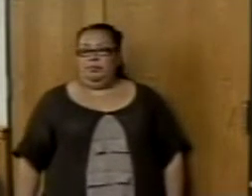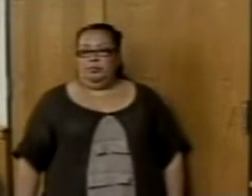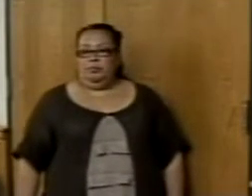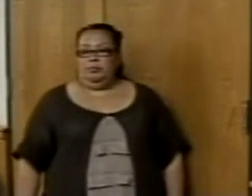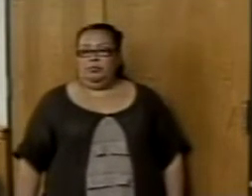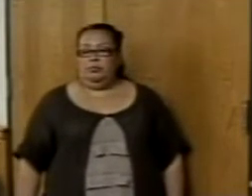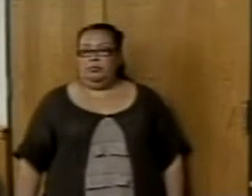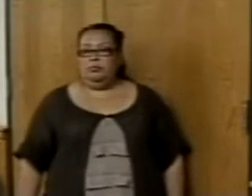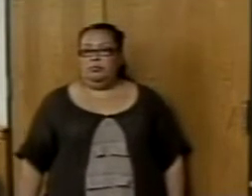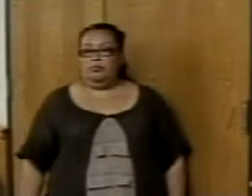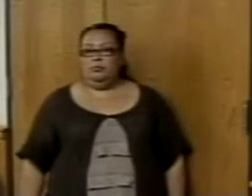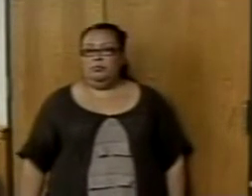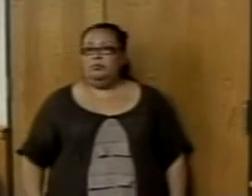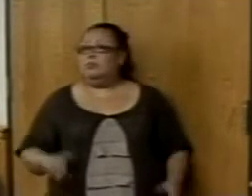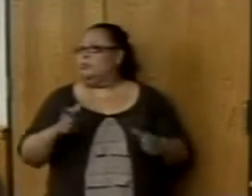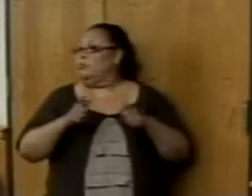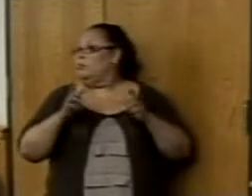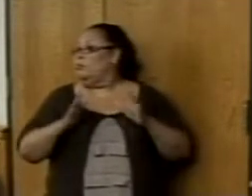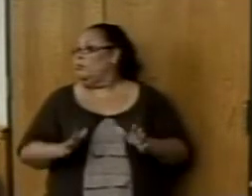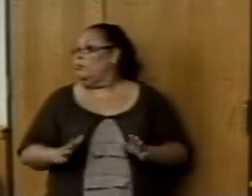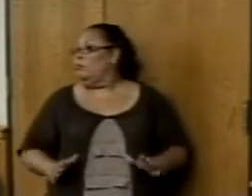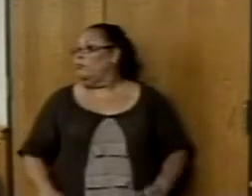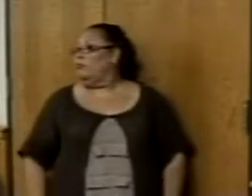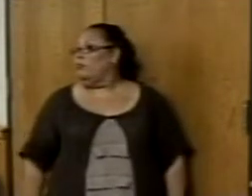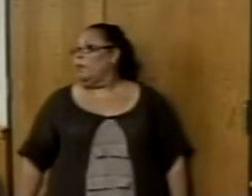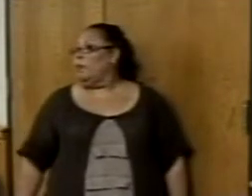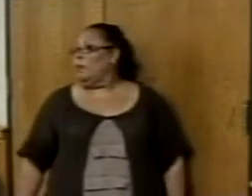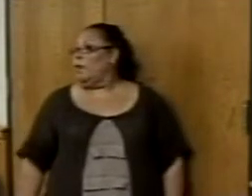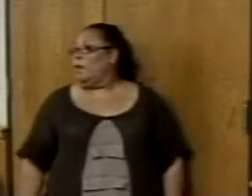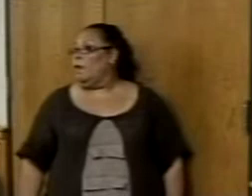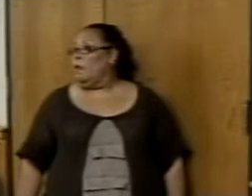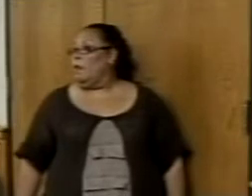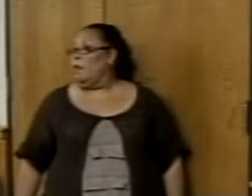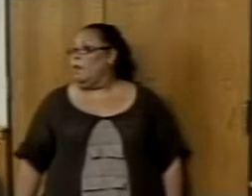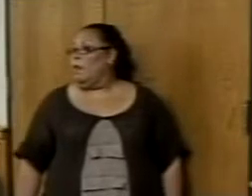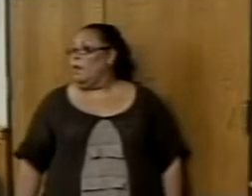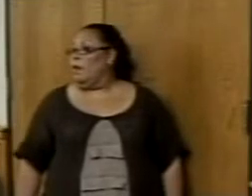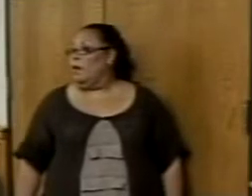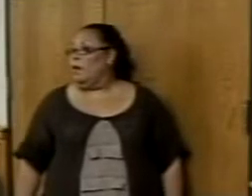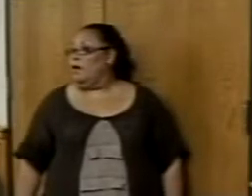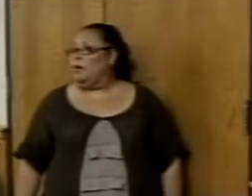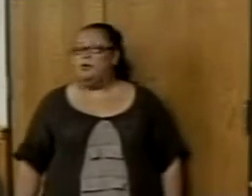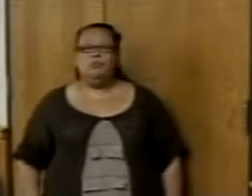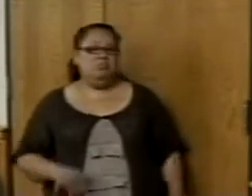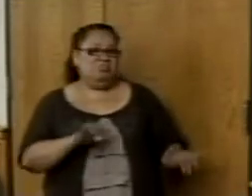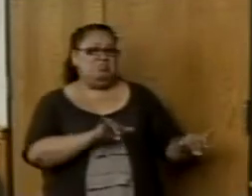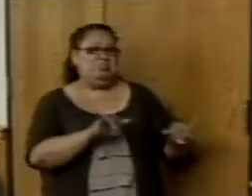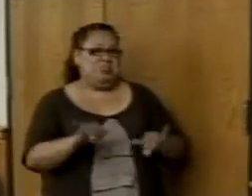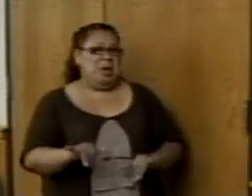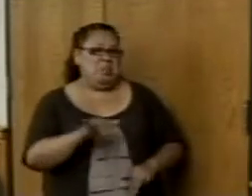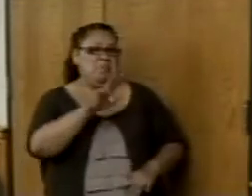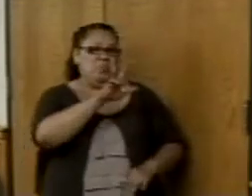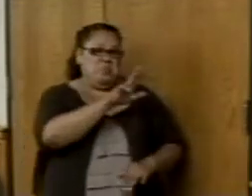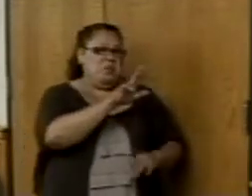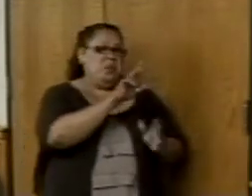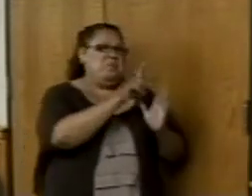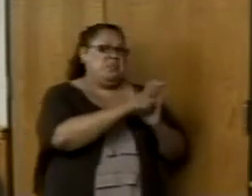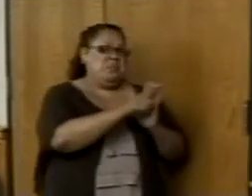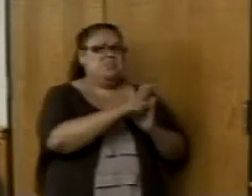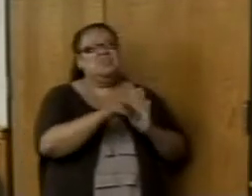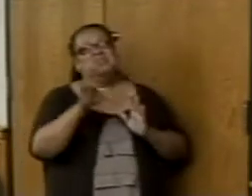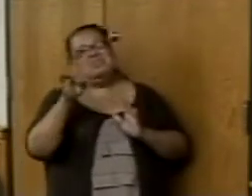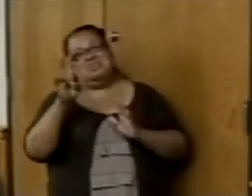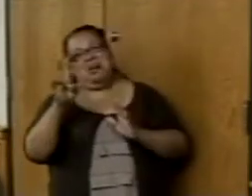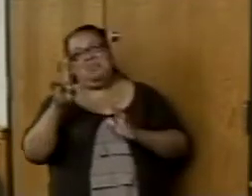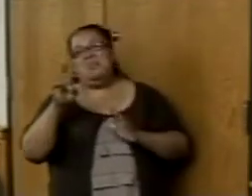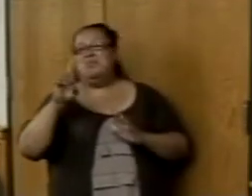Okay, the administration, if you would tell me, how would you like to divide your time? We'll do the same, 3 and 7. All right. Begin when you'd like, and I'll